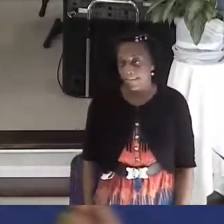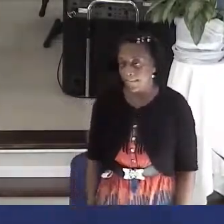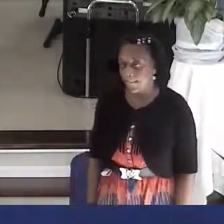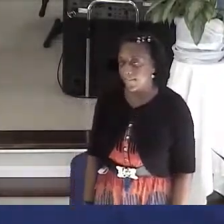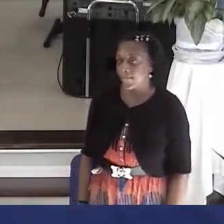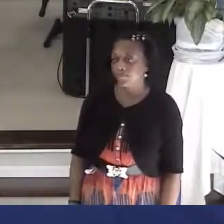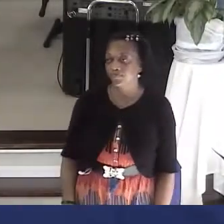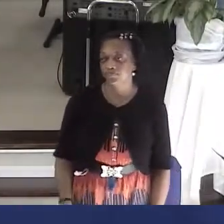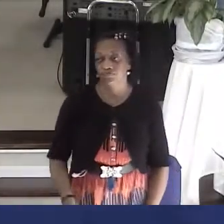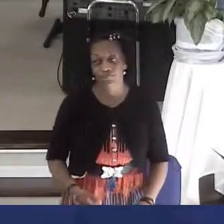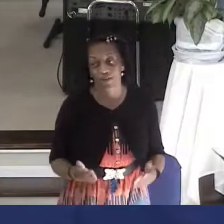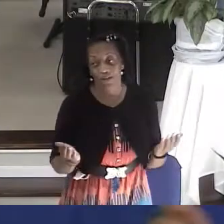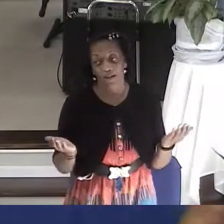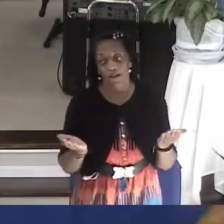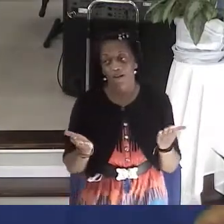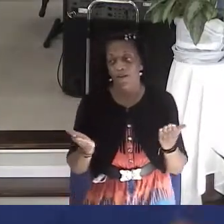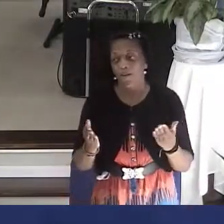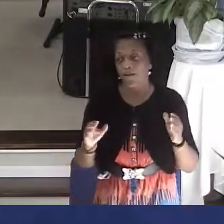What can stand